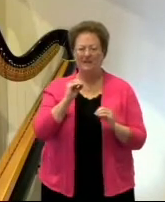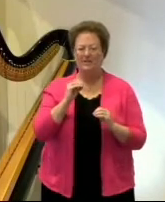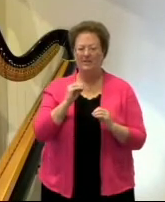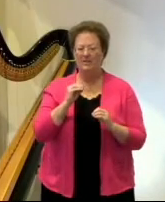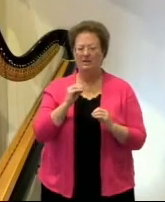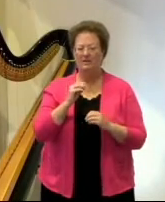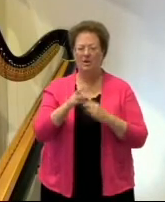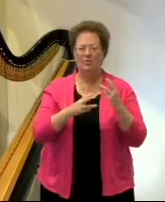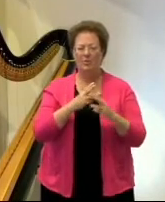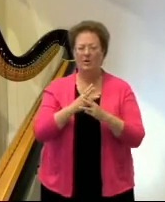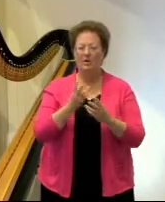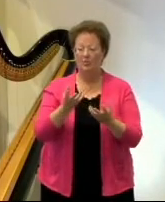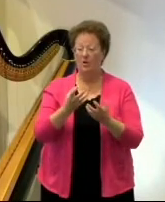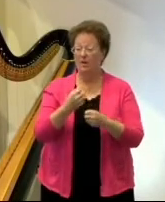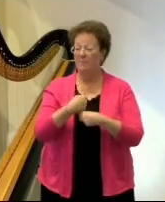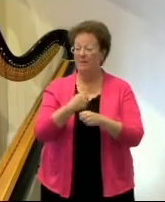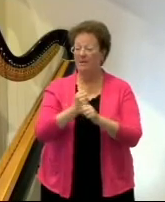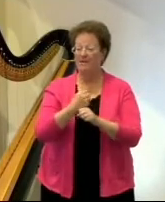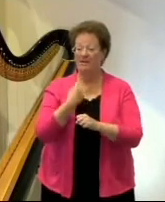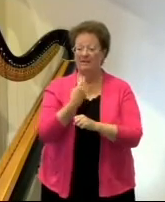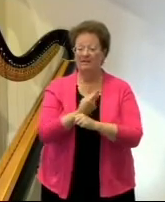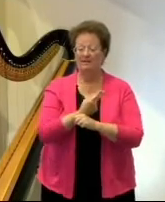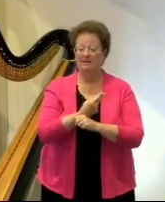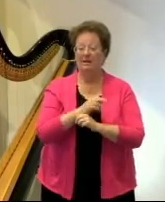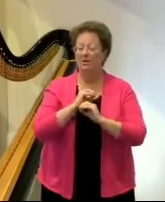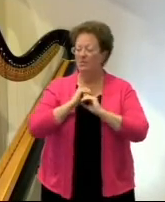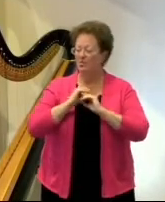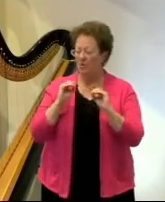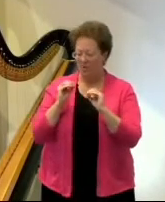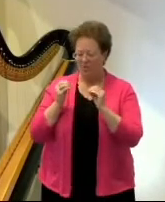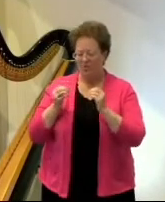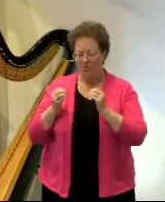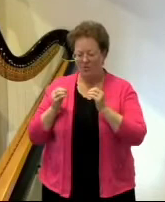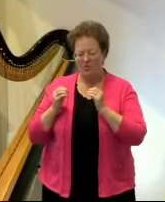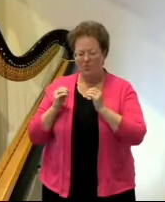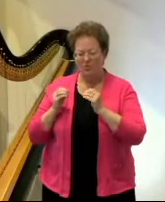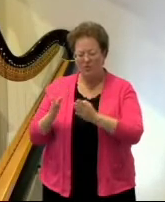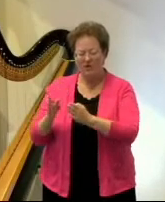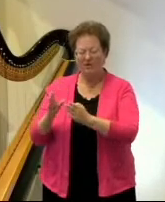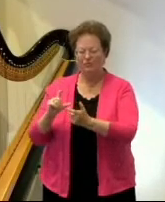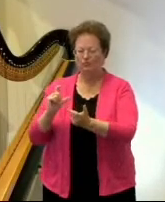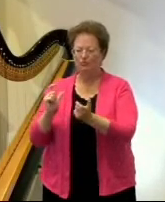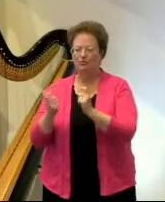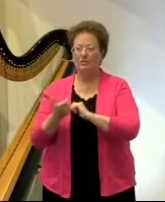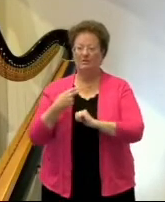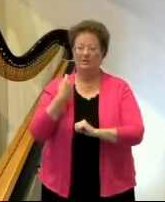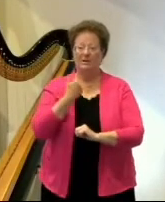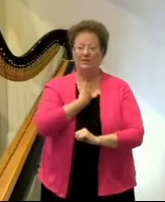alive. There is no way we can convert ourselves.